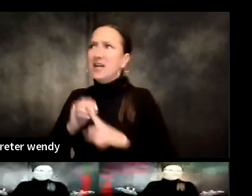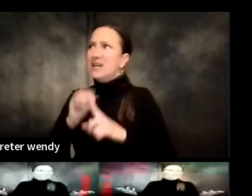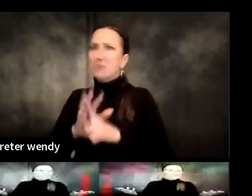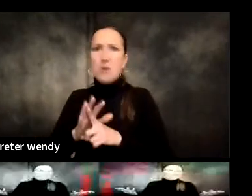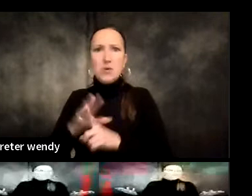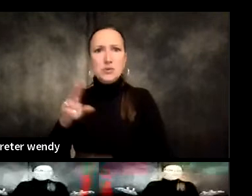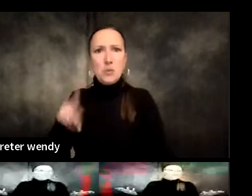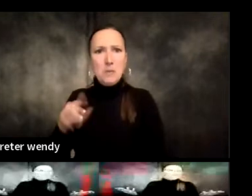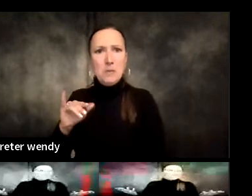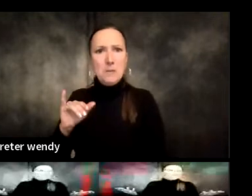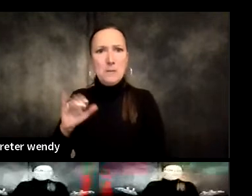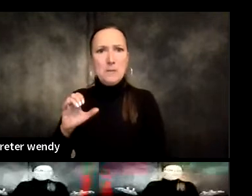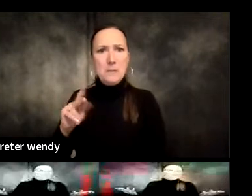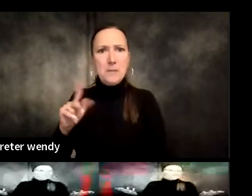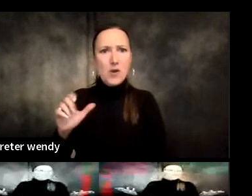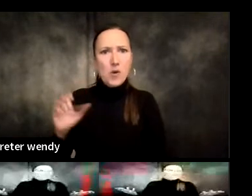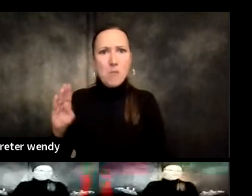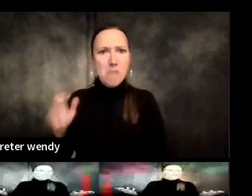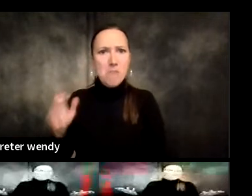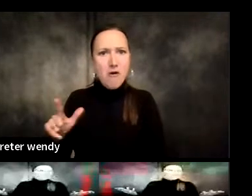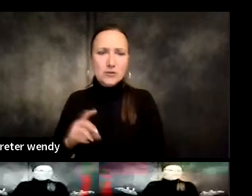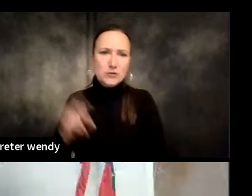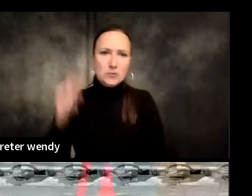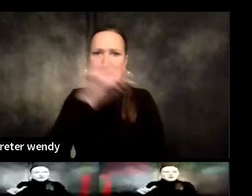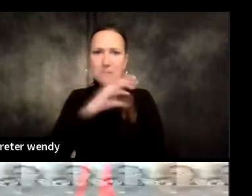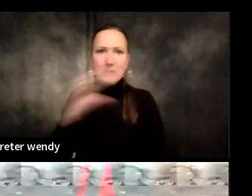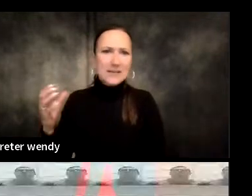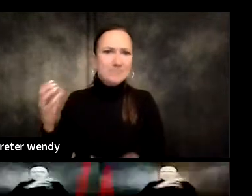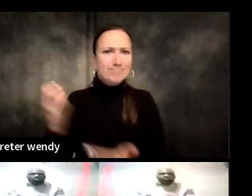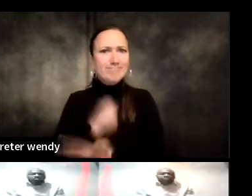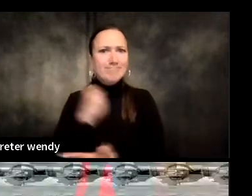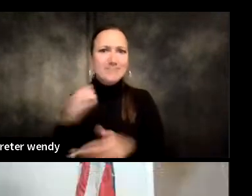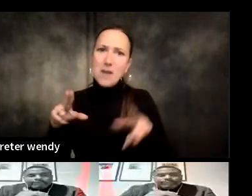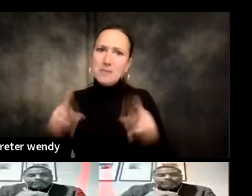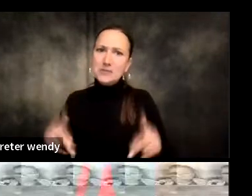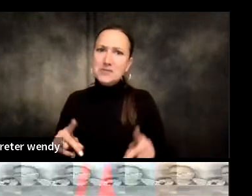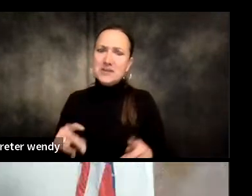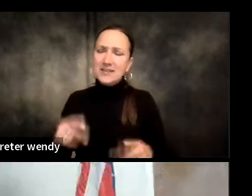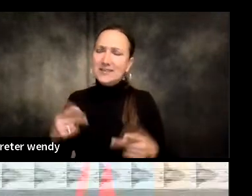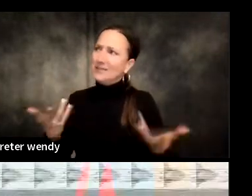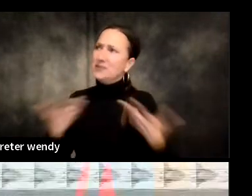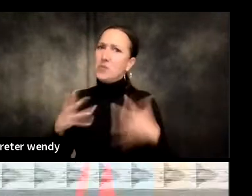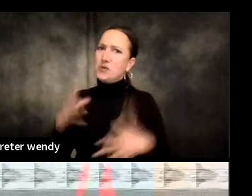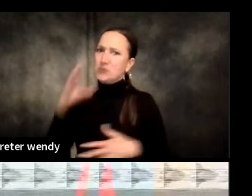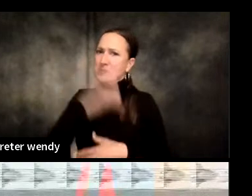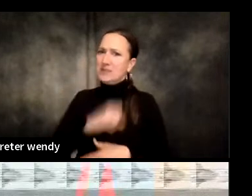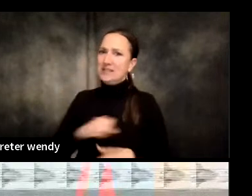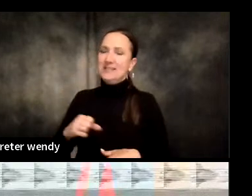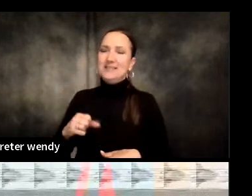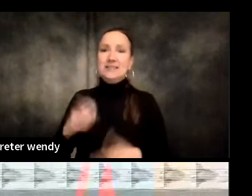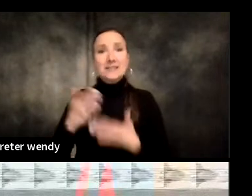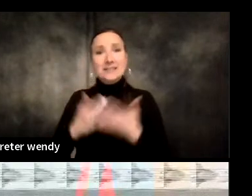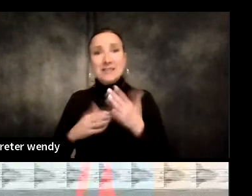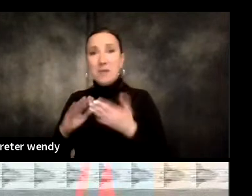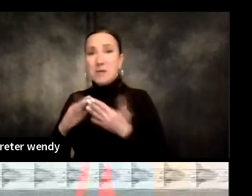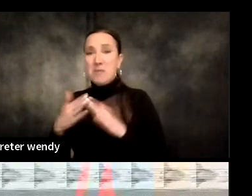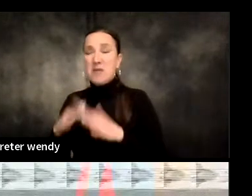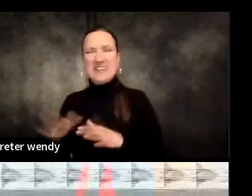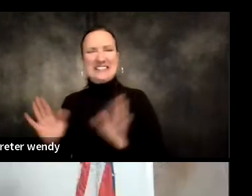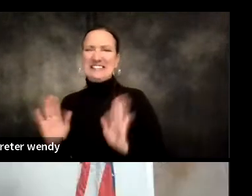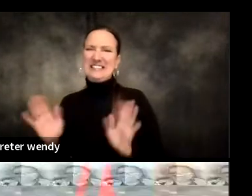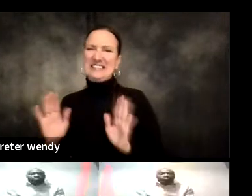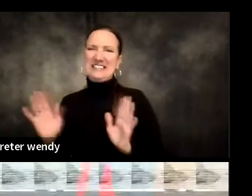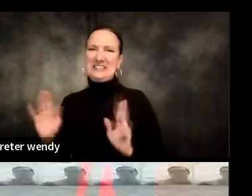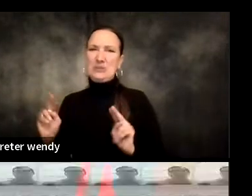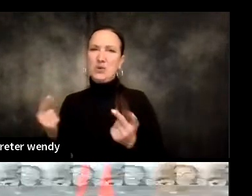sport to miss out on this opportunity. So we know it may work for some, for others it's not their cup of tea. So that's the